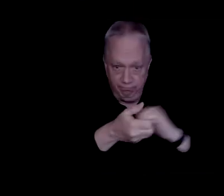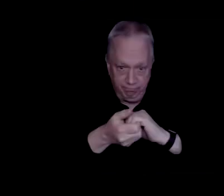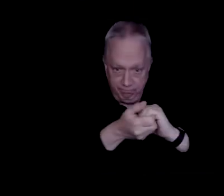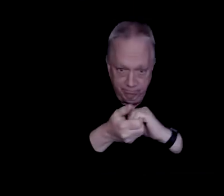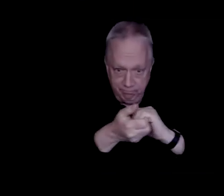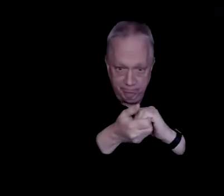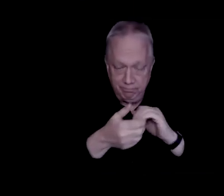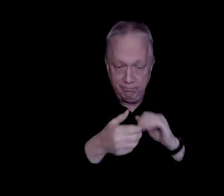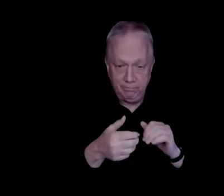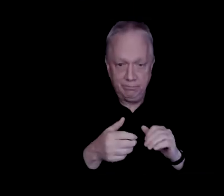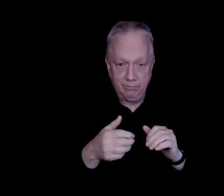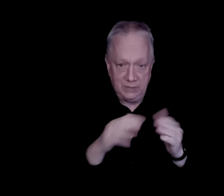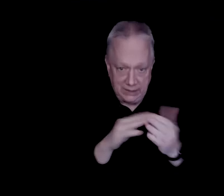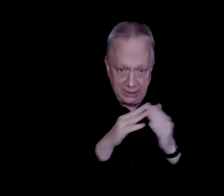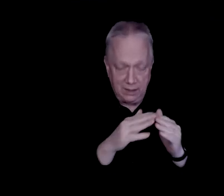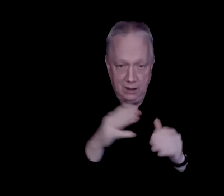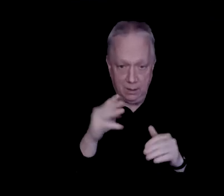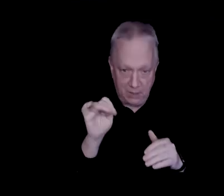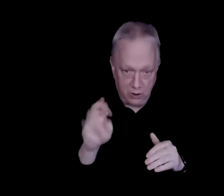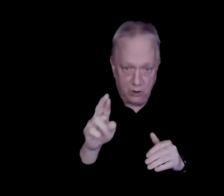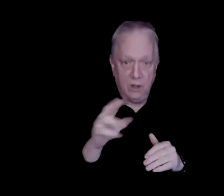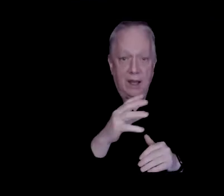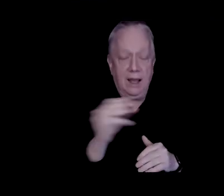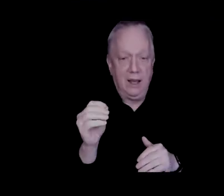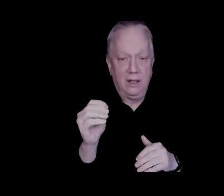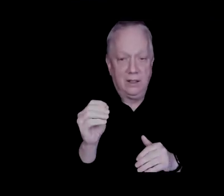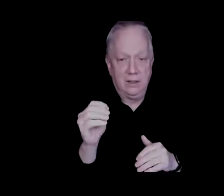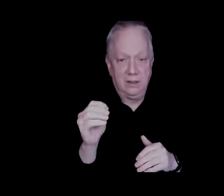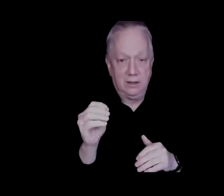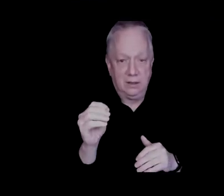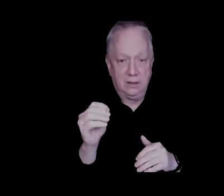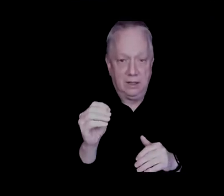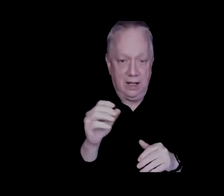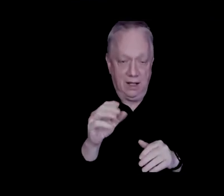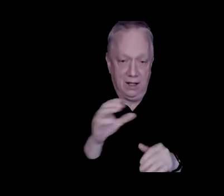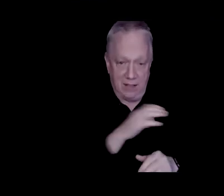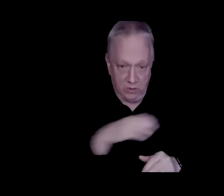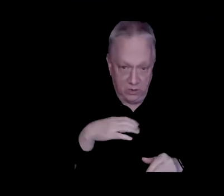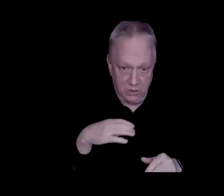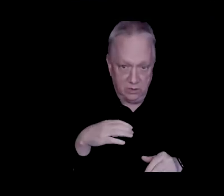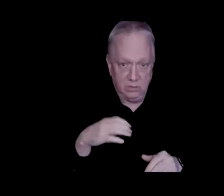the mayor and the civil council. And so